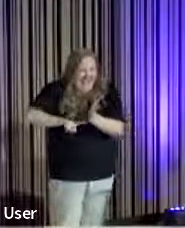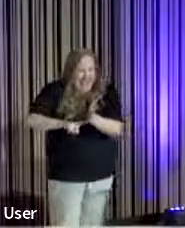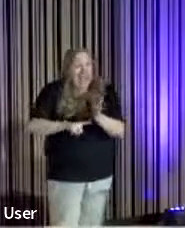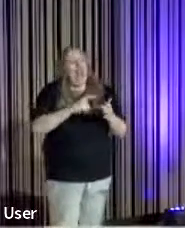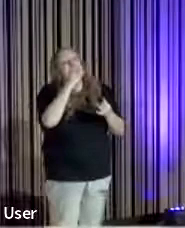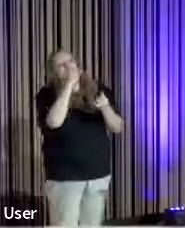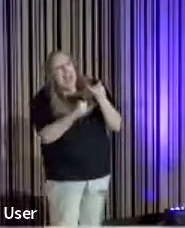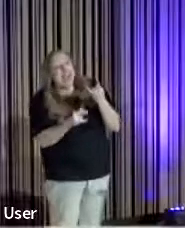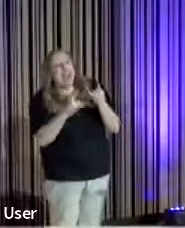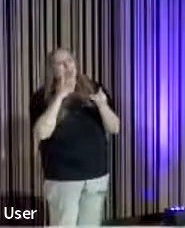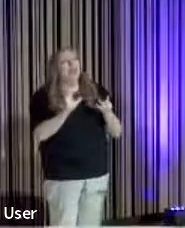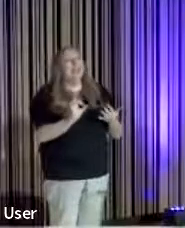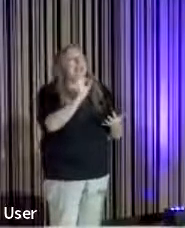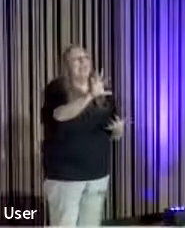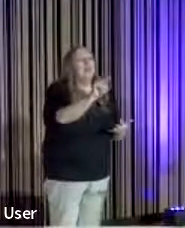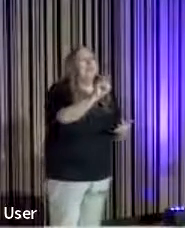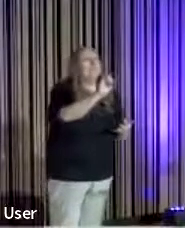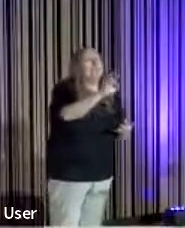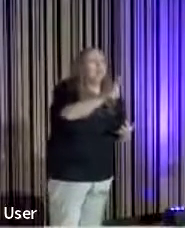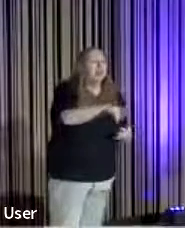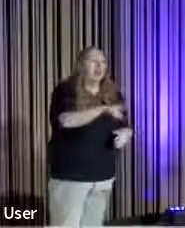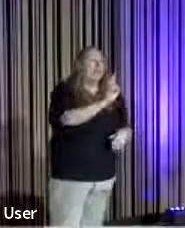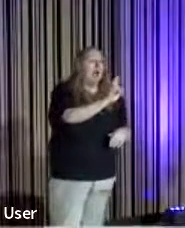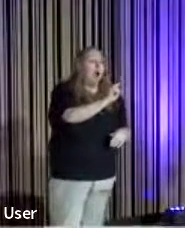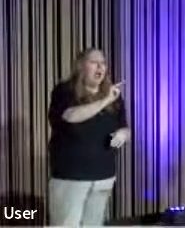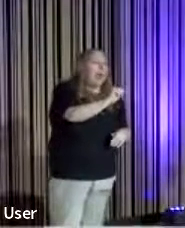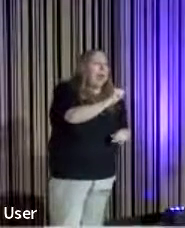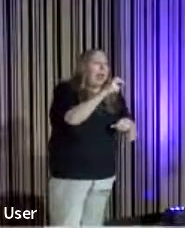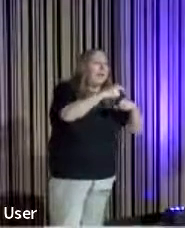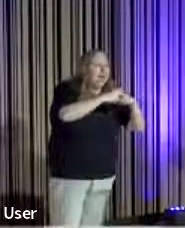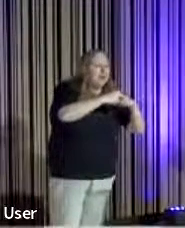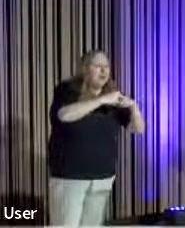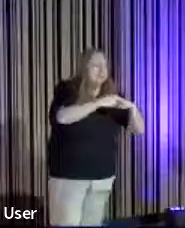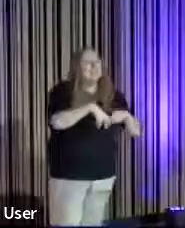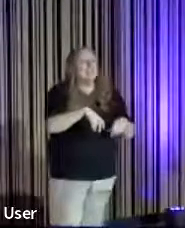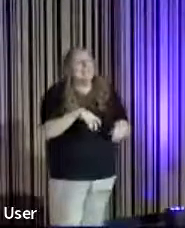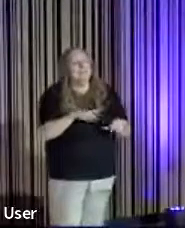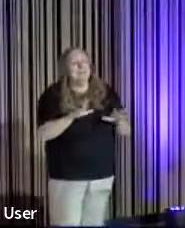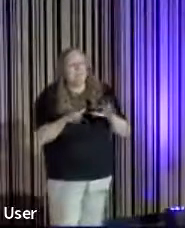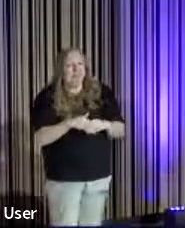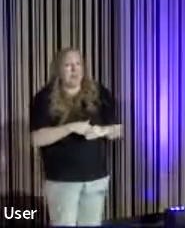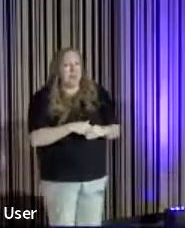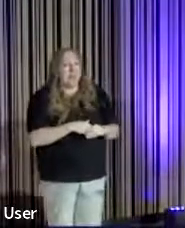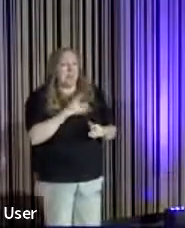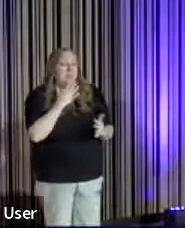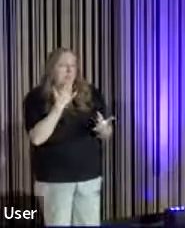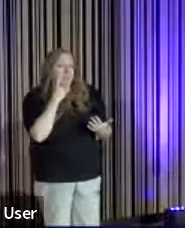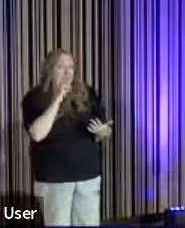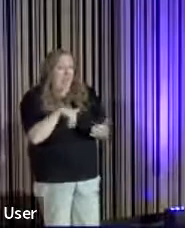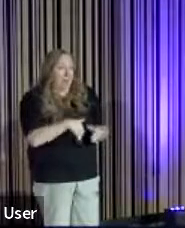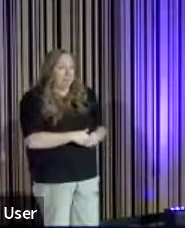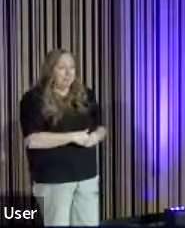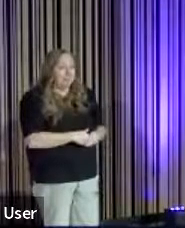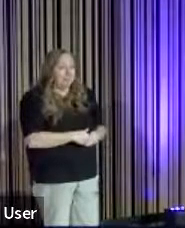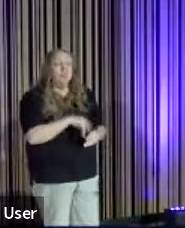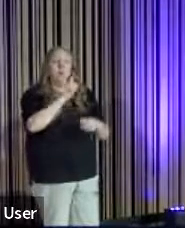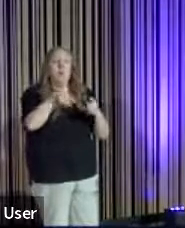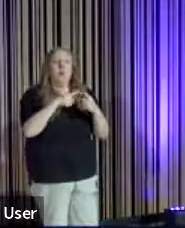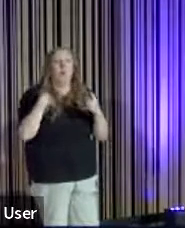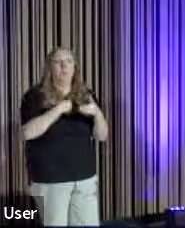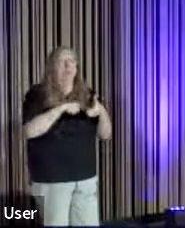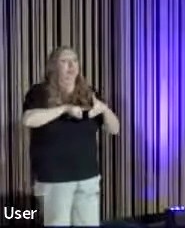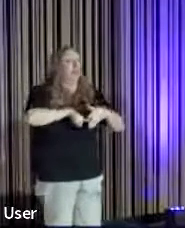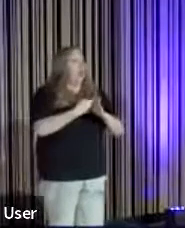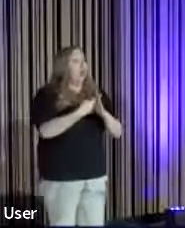and giant viruses that might come closer to home to what you normally think about for viruses. What our picture was when we started was